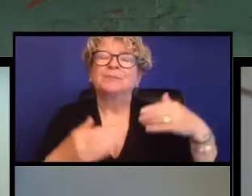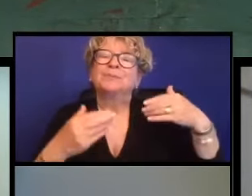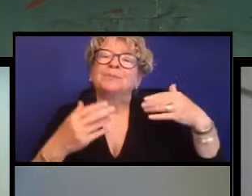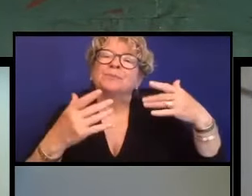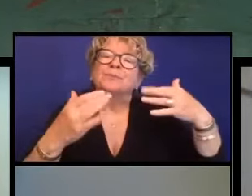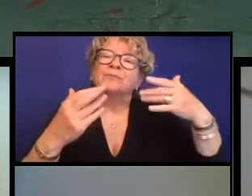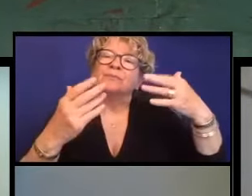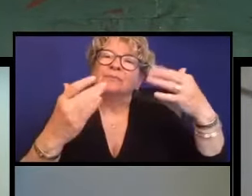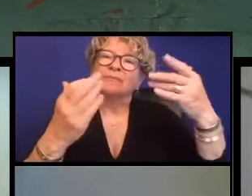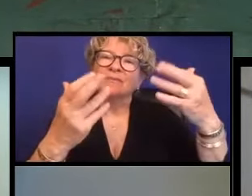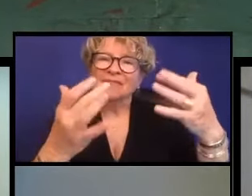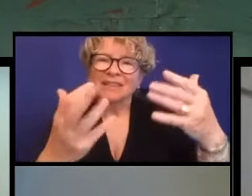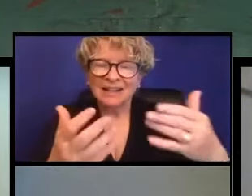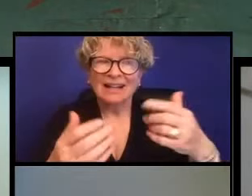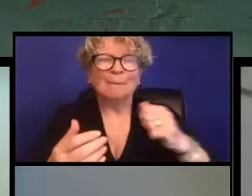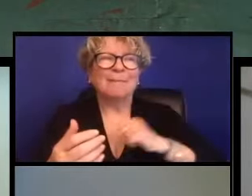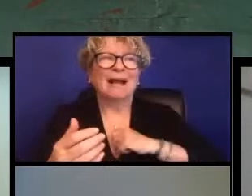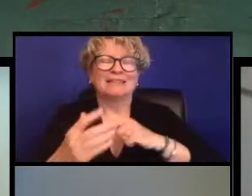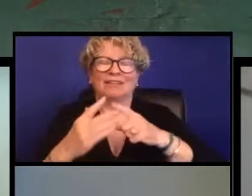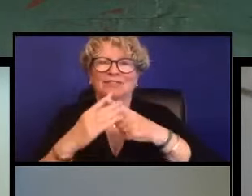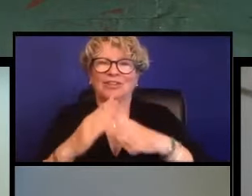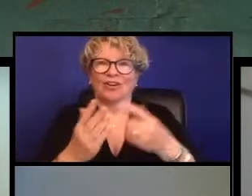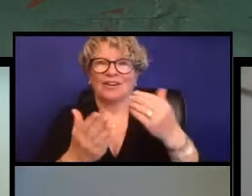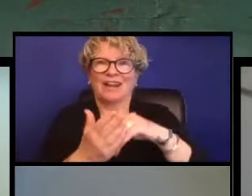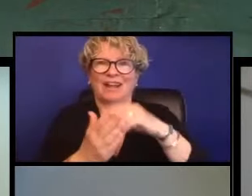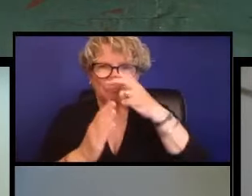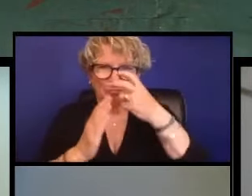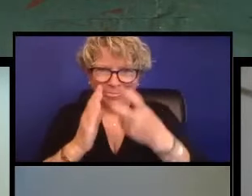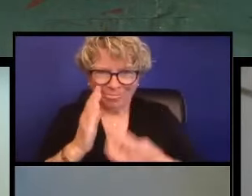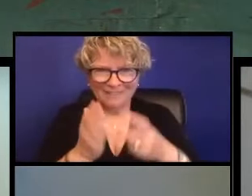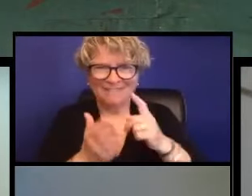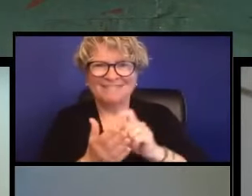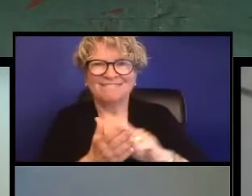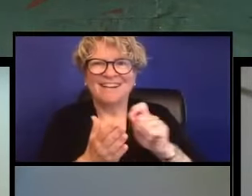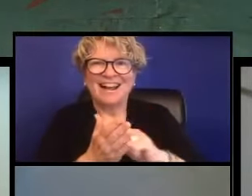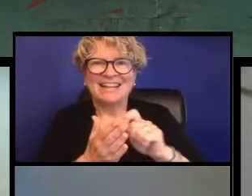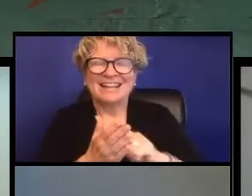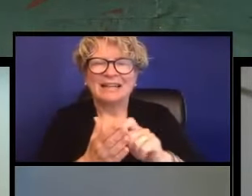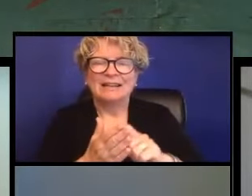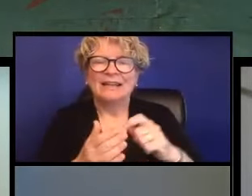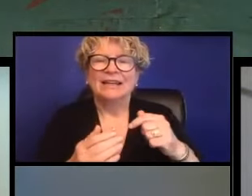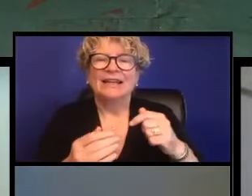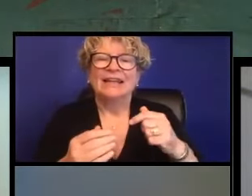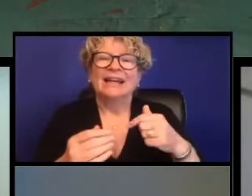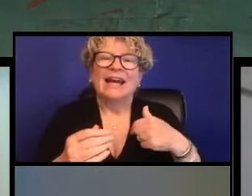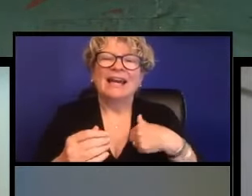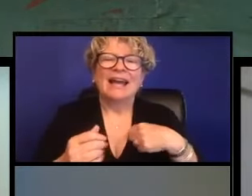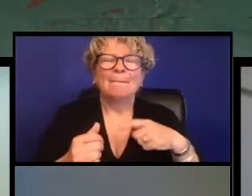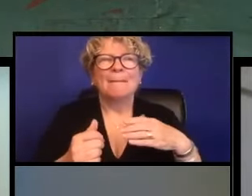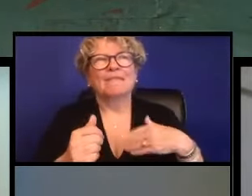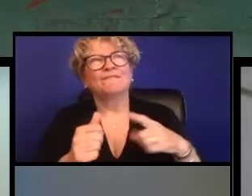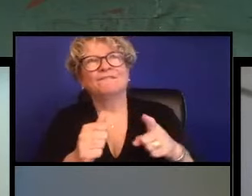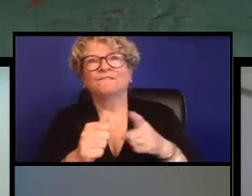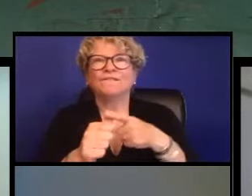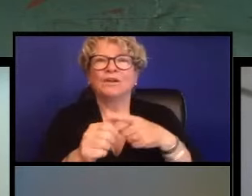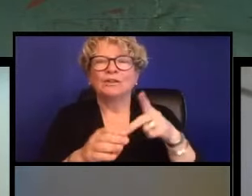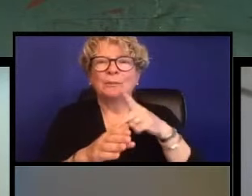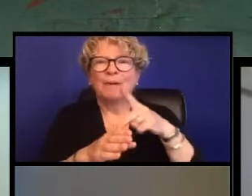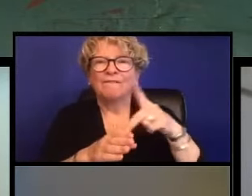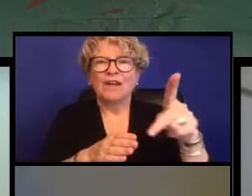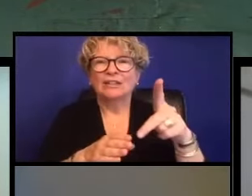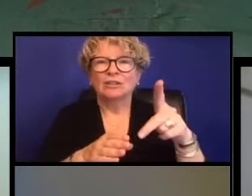started getting back into writing and things like that. And around the time I had my first professional writing sale, which